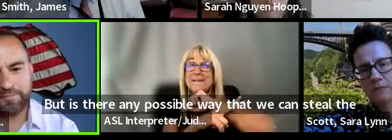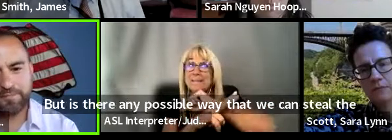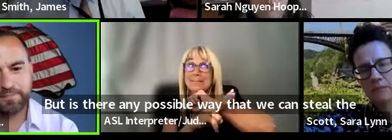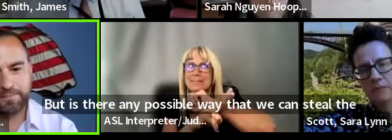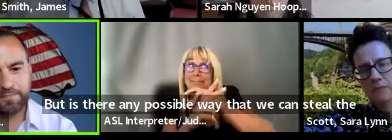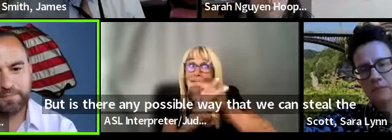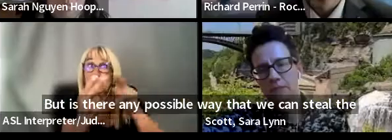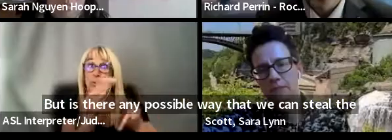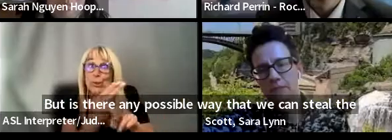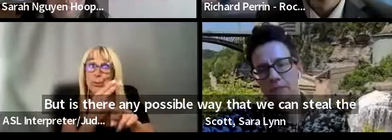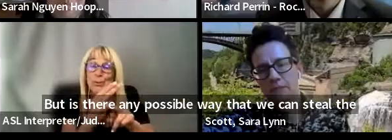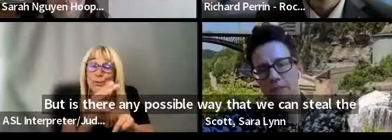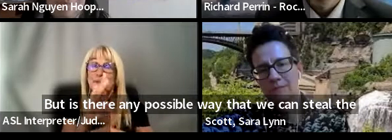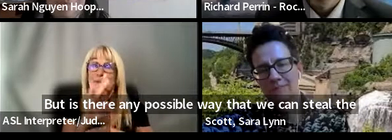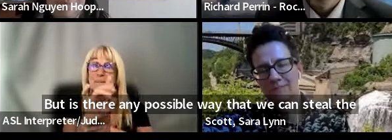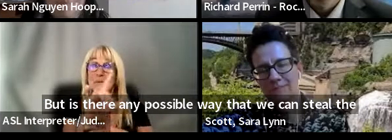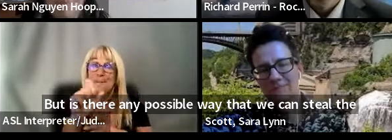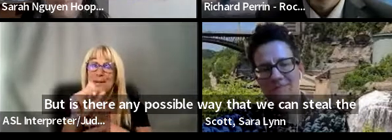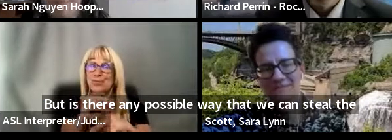there?